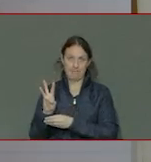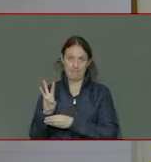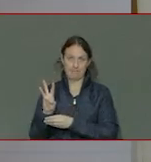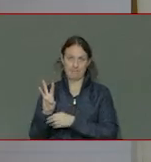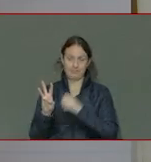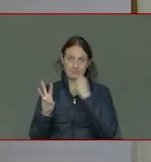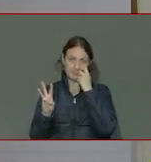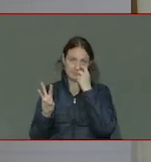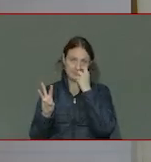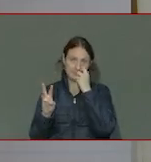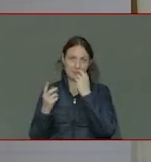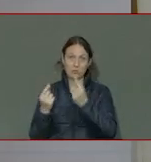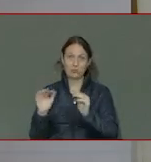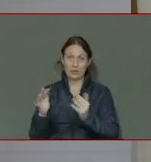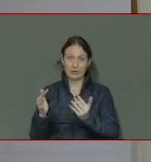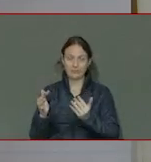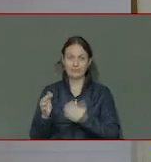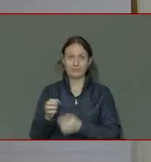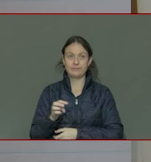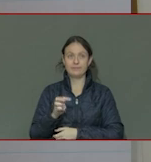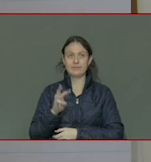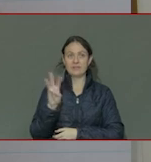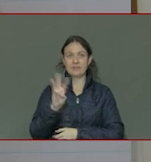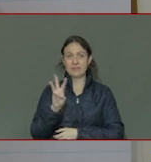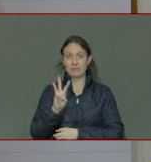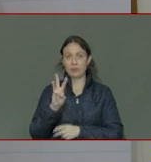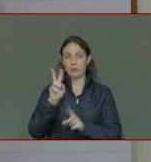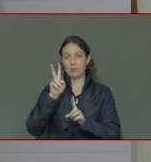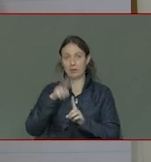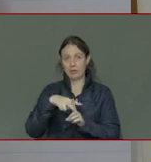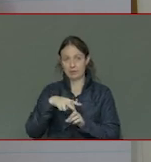to say W applied